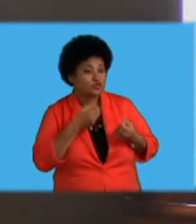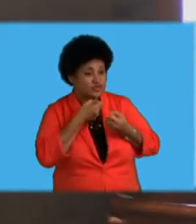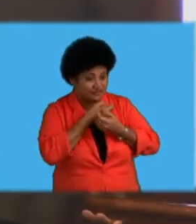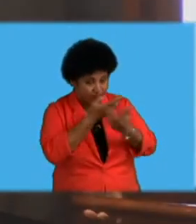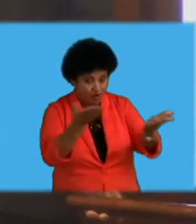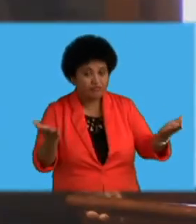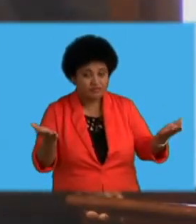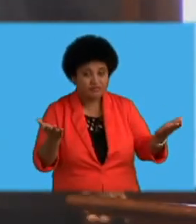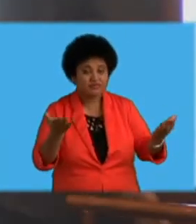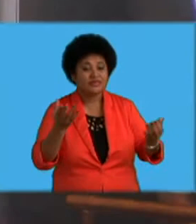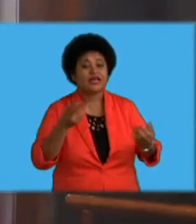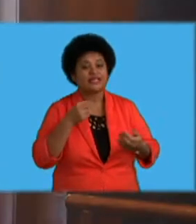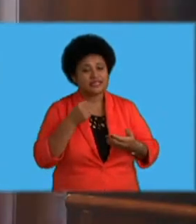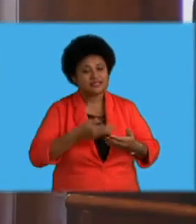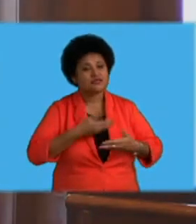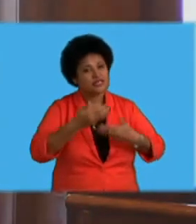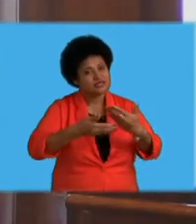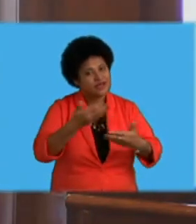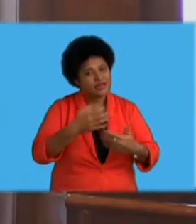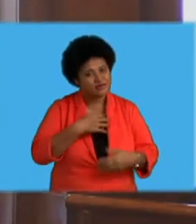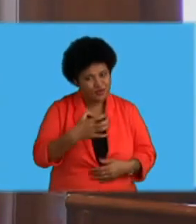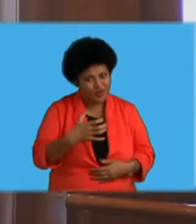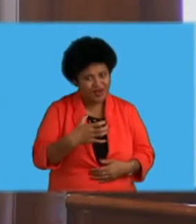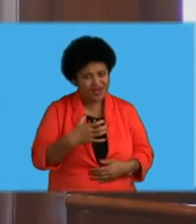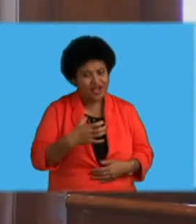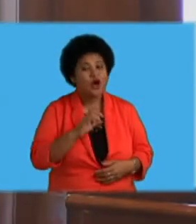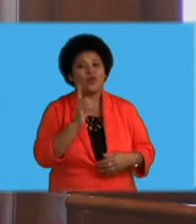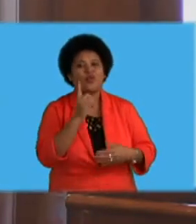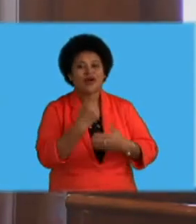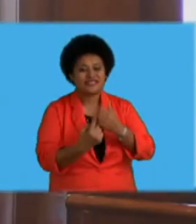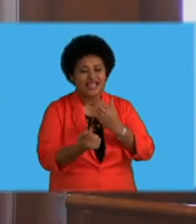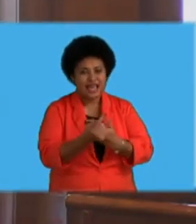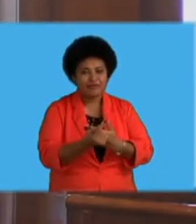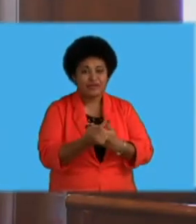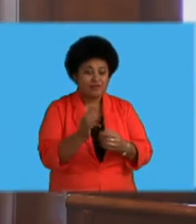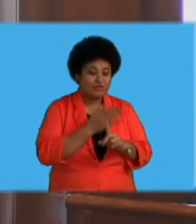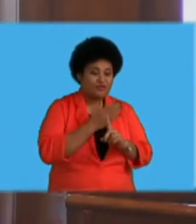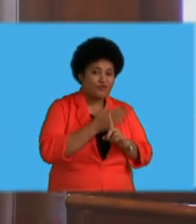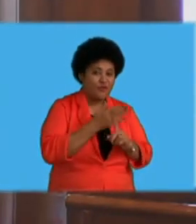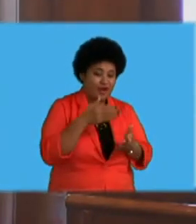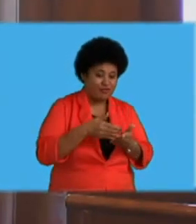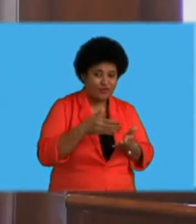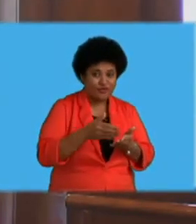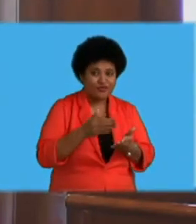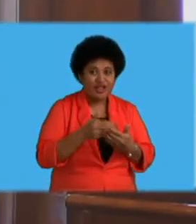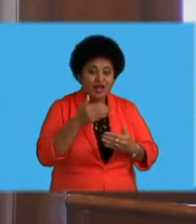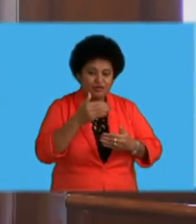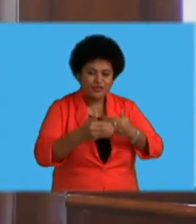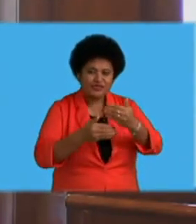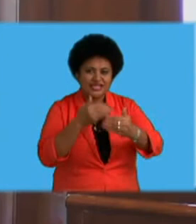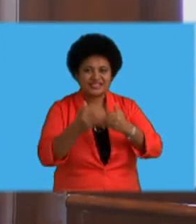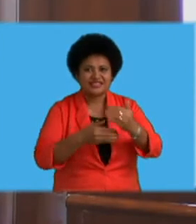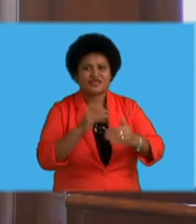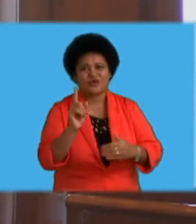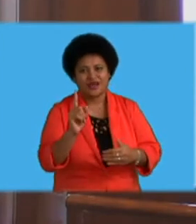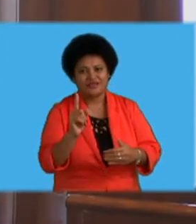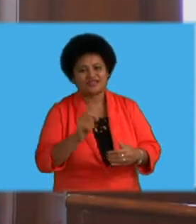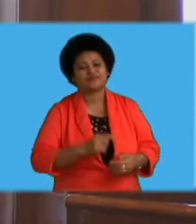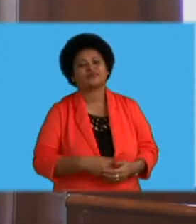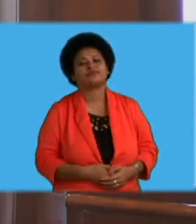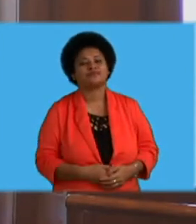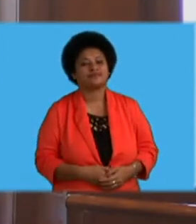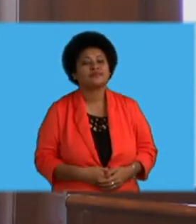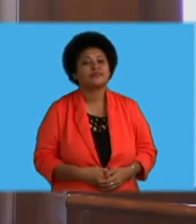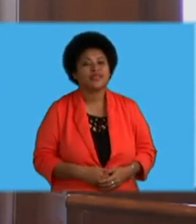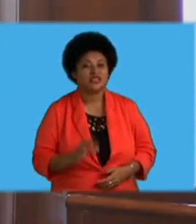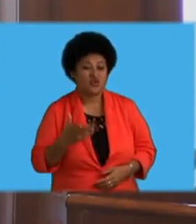wish to elaborate further on the procedures followed before any approval notice for informal settlements are issued. And